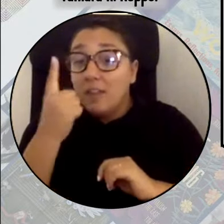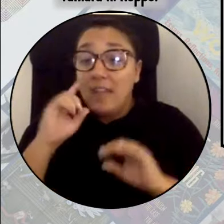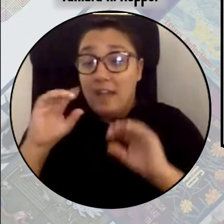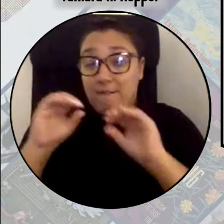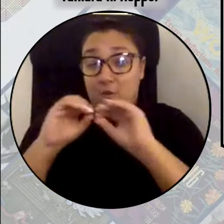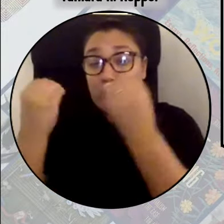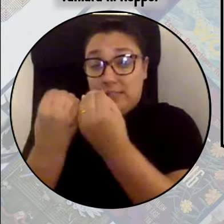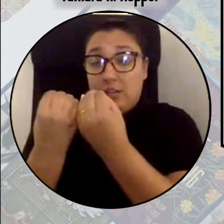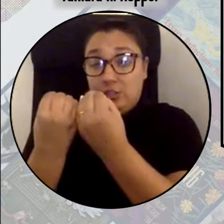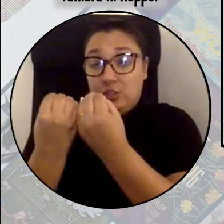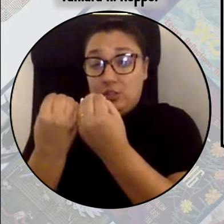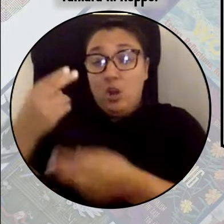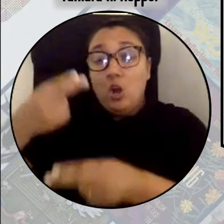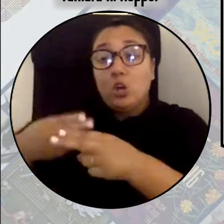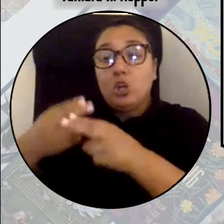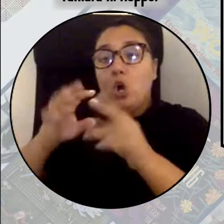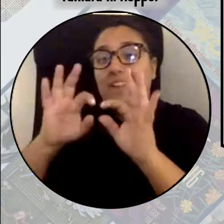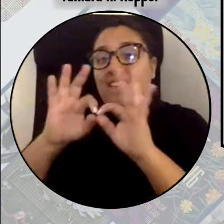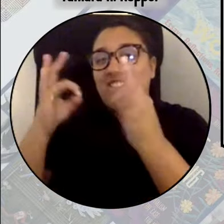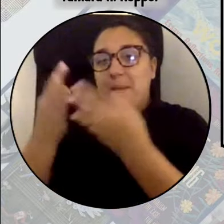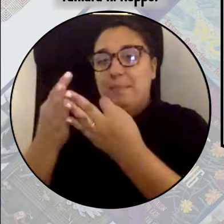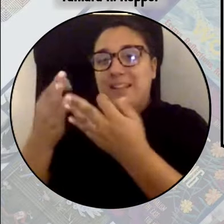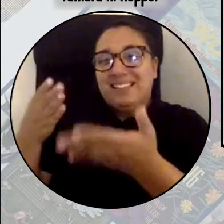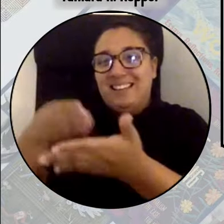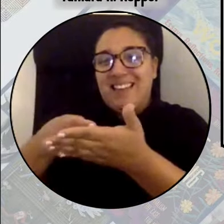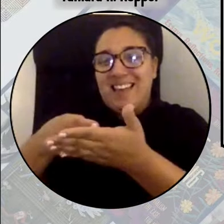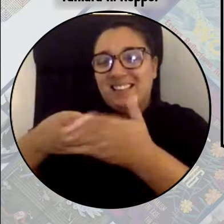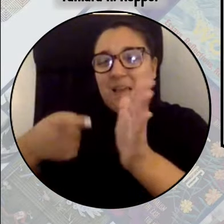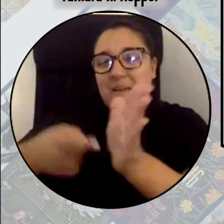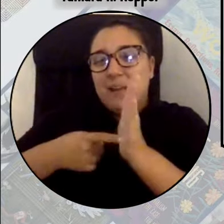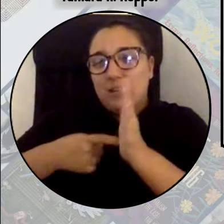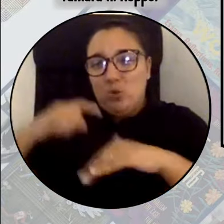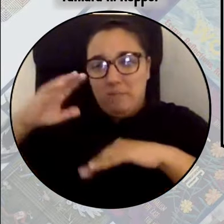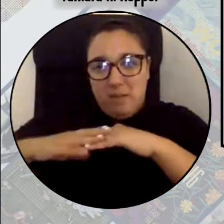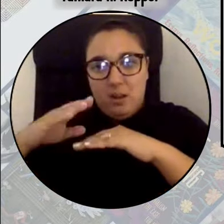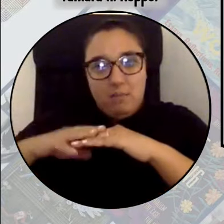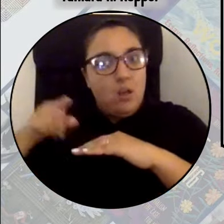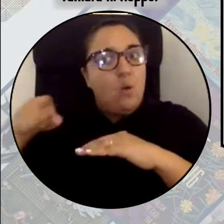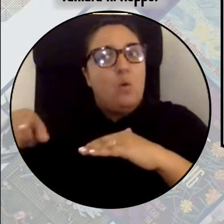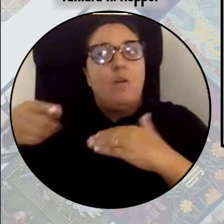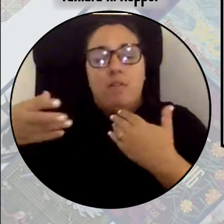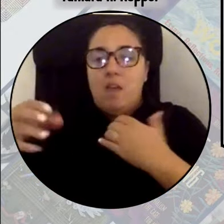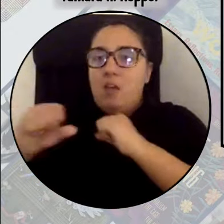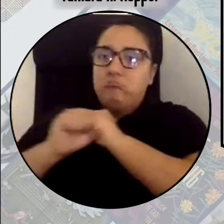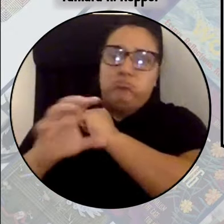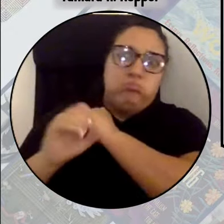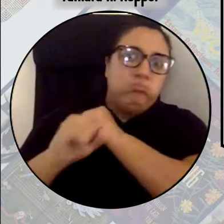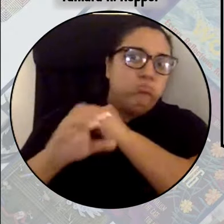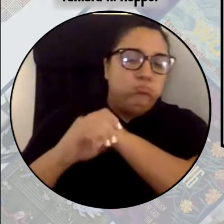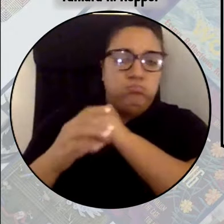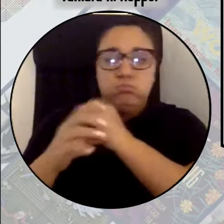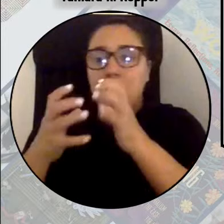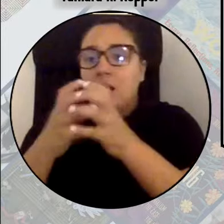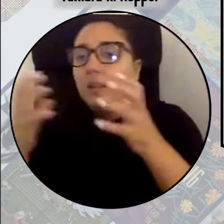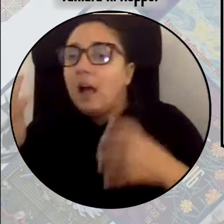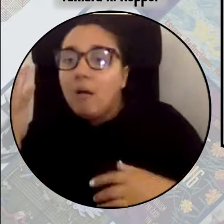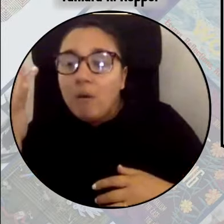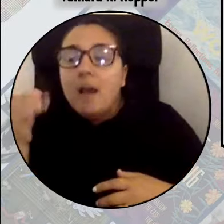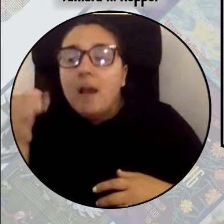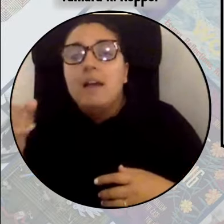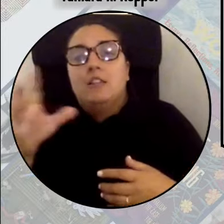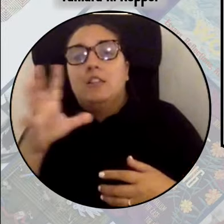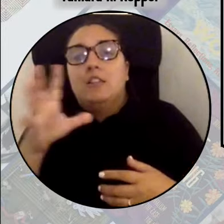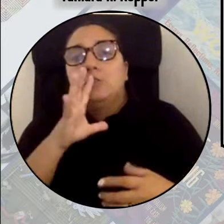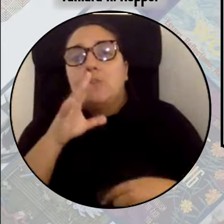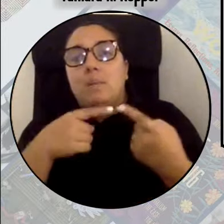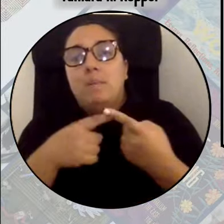Against Mandatory Minimums, right? And they are a very vocal organization talking about the impact of mandatory minimums,